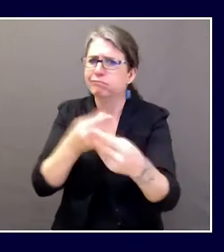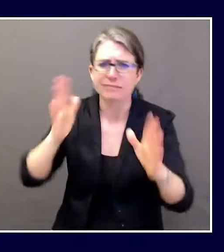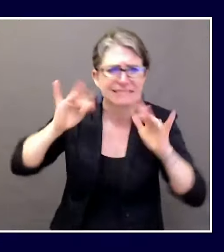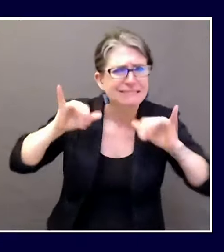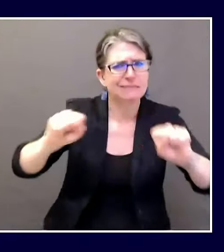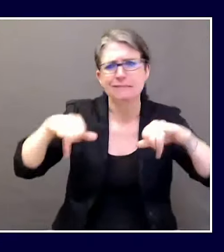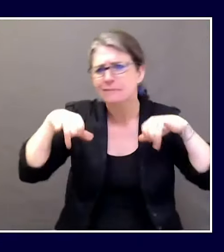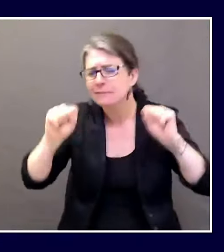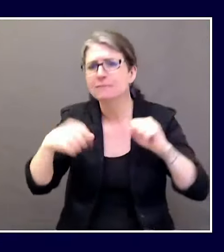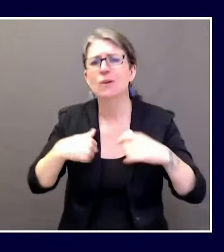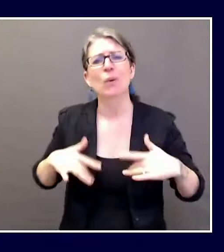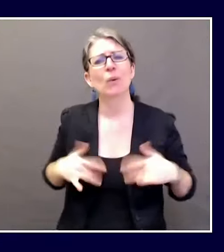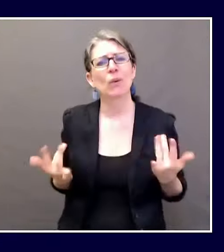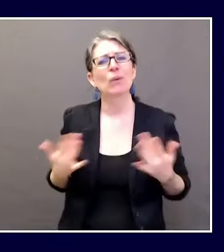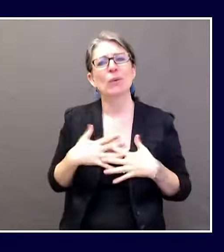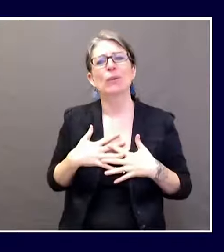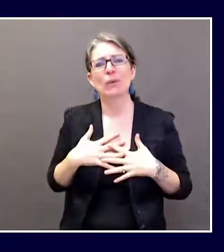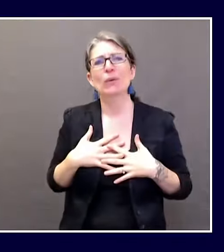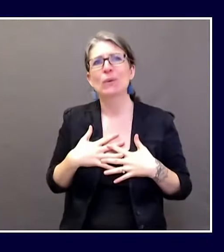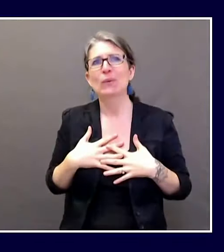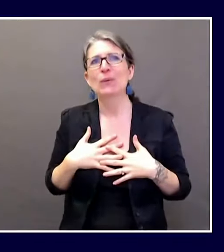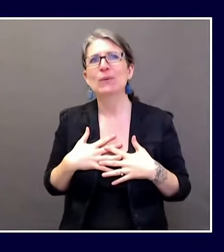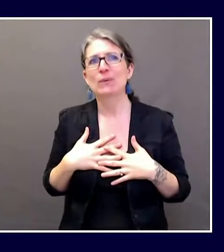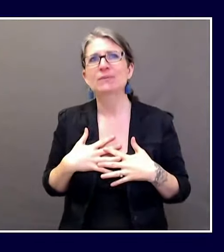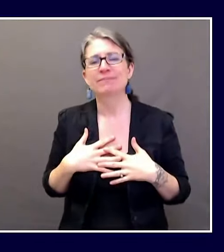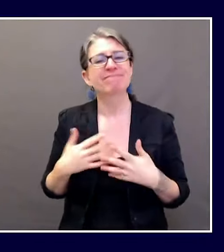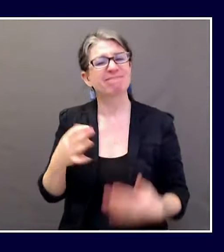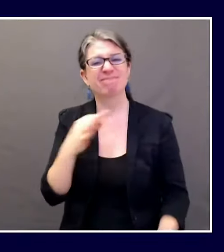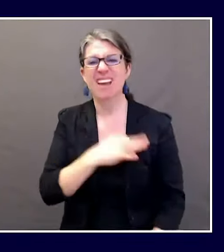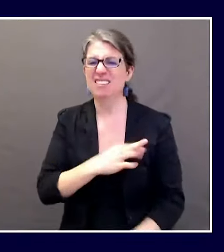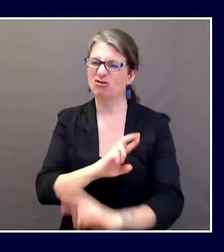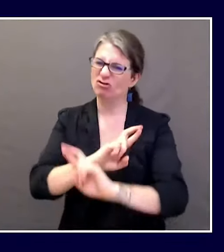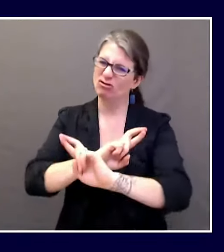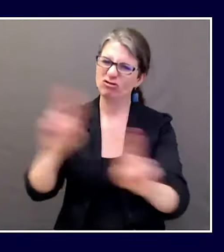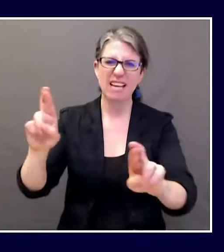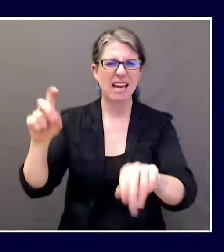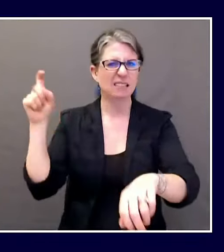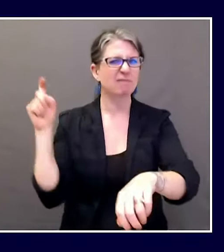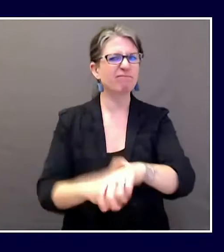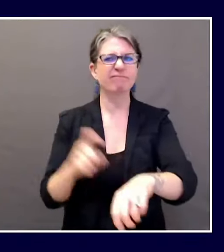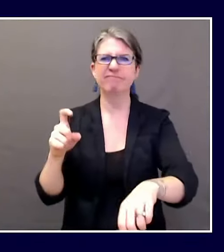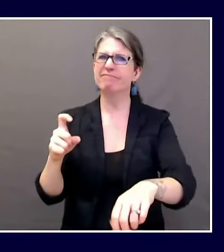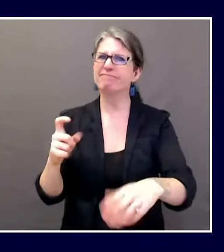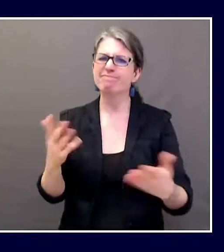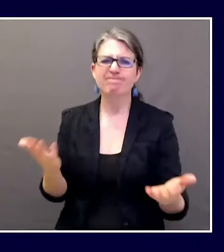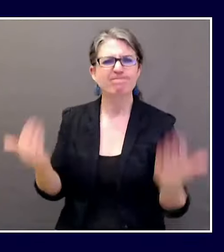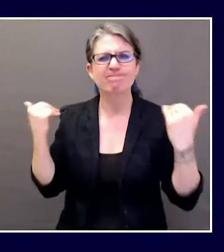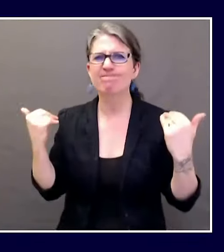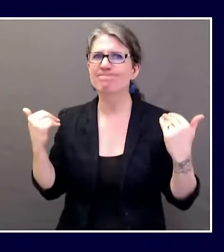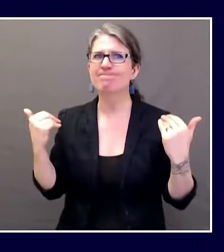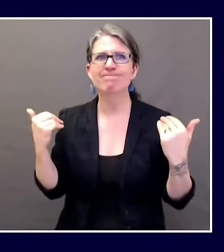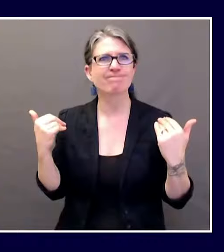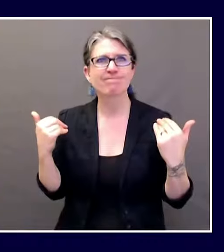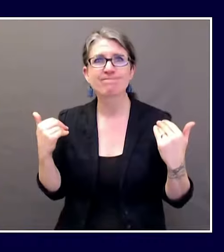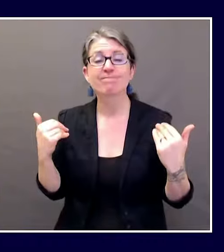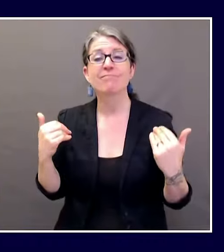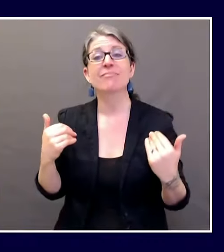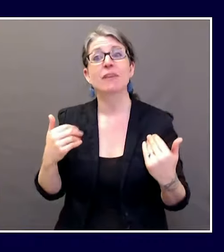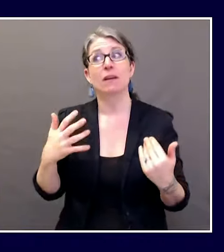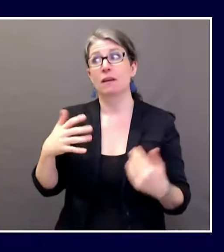me confidence in knowing that when Maine gets more vaccine, we can quickly turn those vaccines